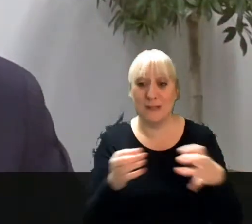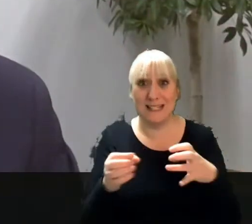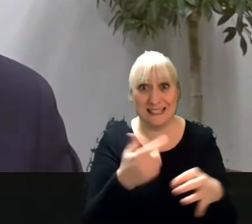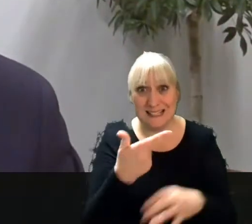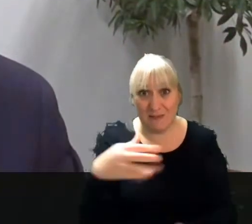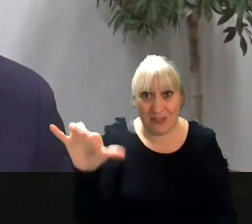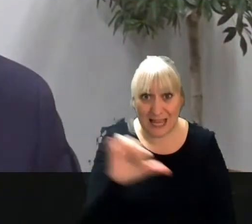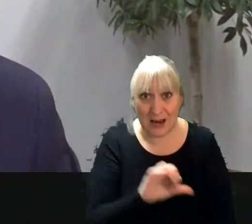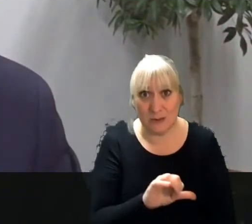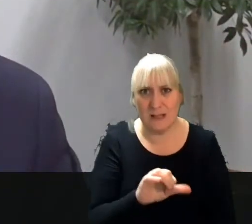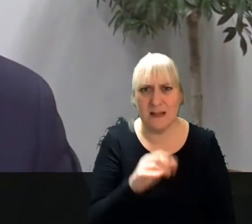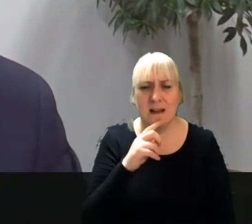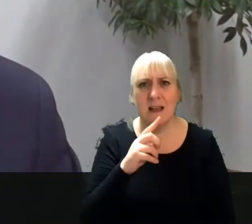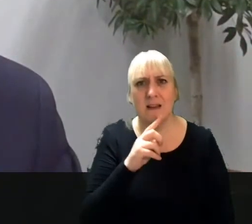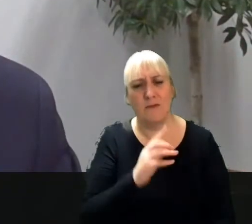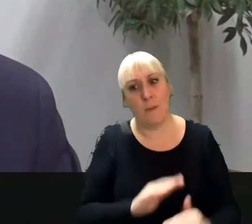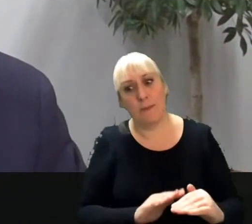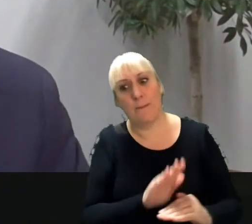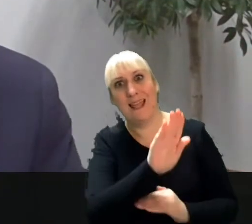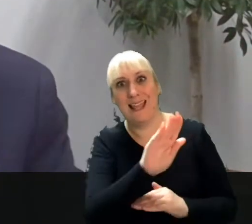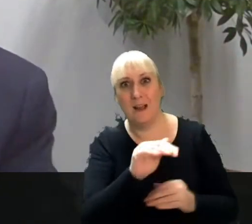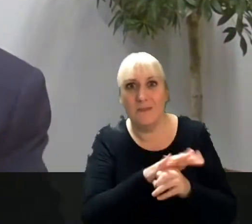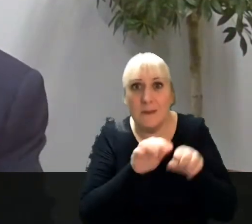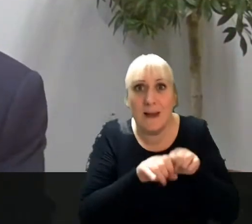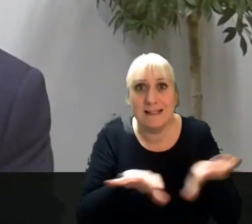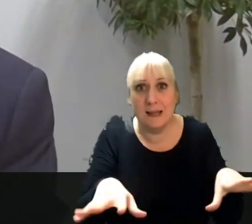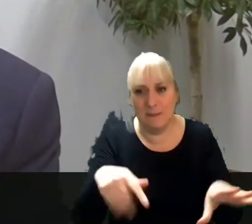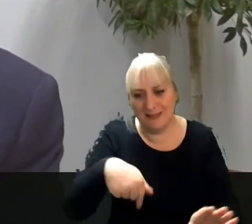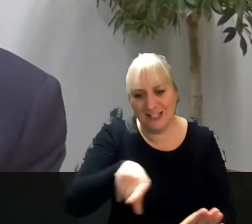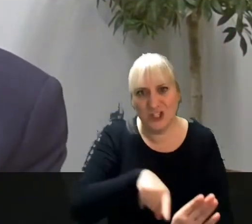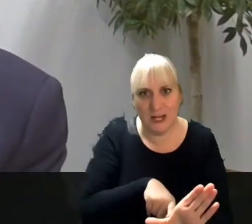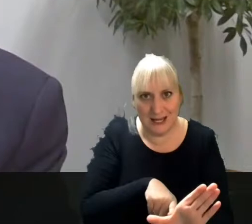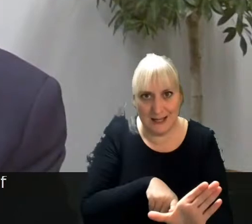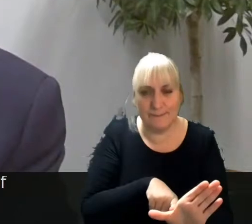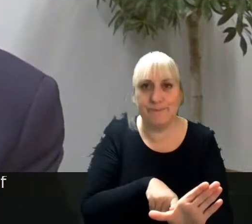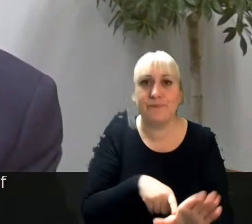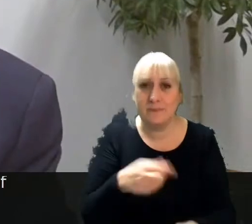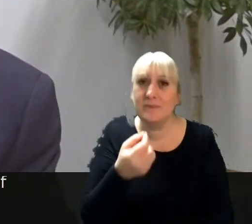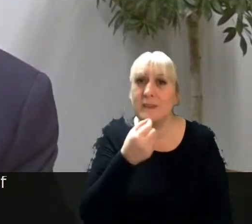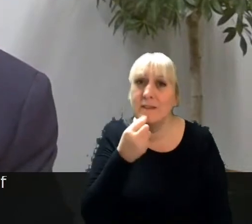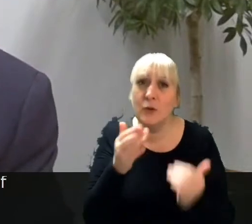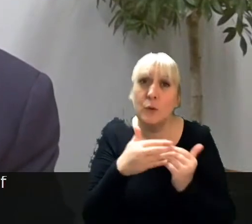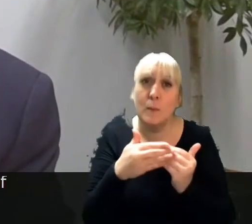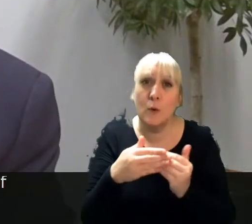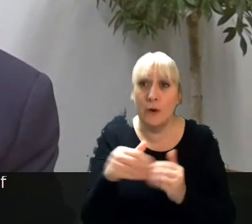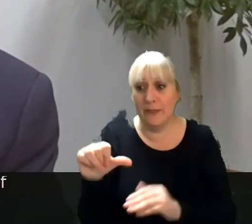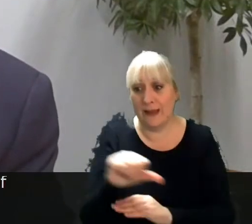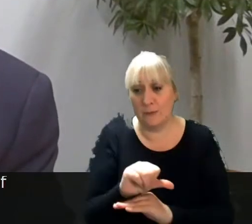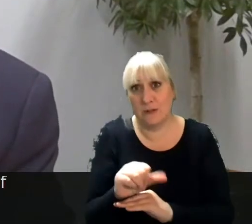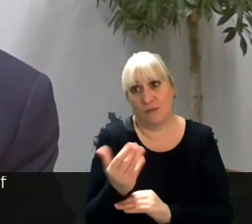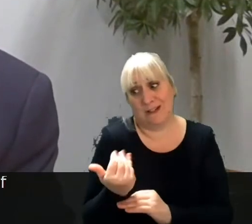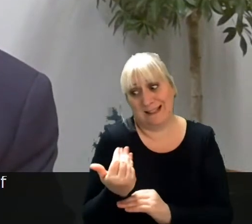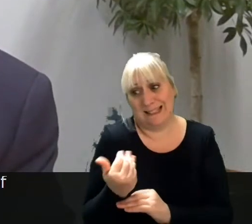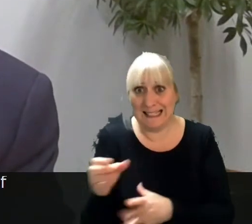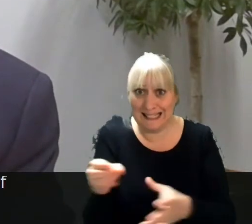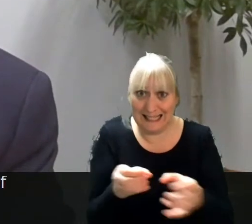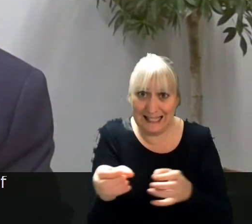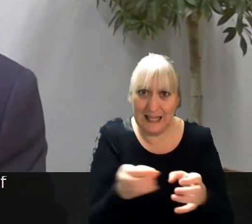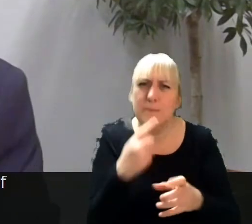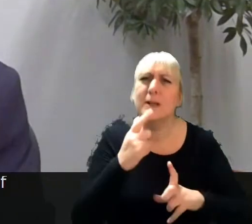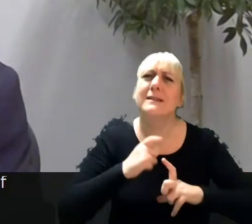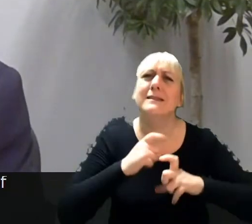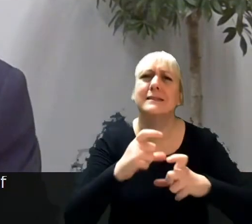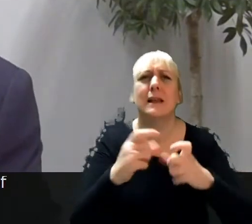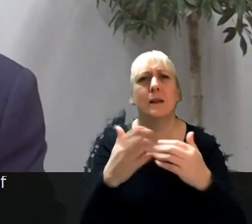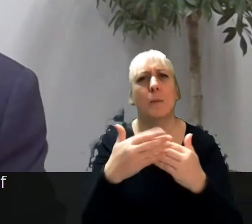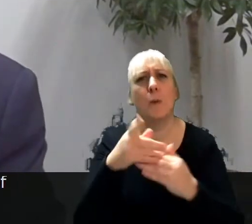of the pandemic earlier on this year. We've brought in a few more thousand recently, but there are still people sleeping rough. So